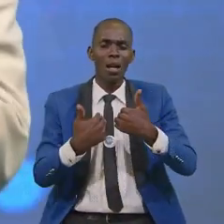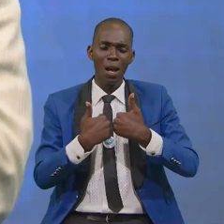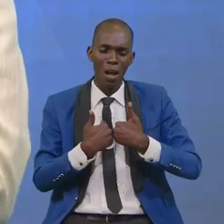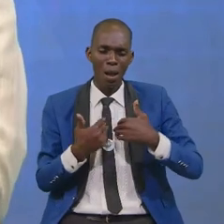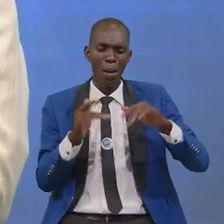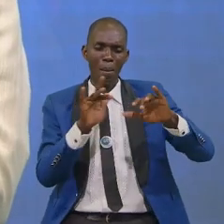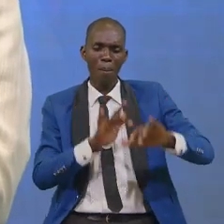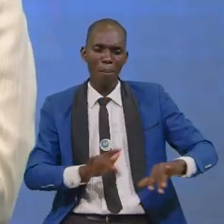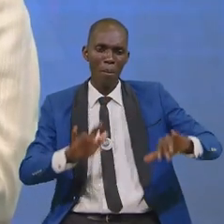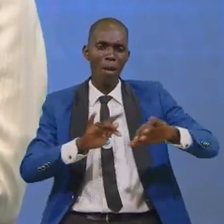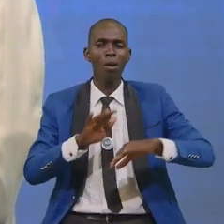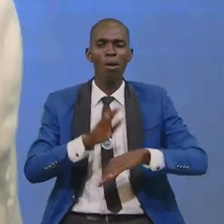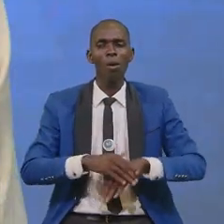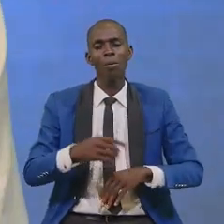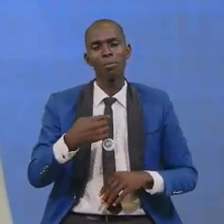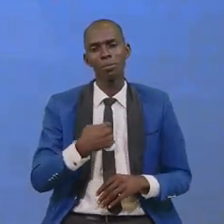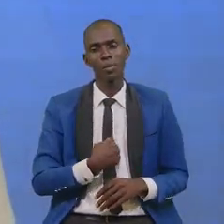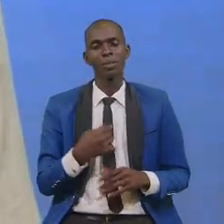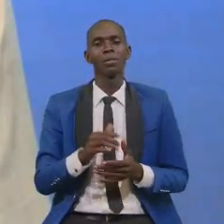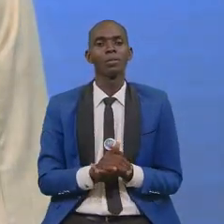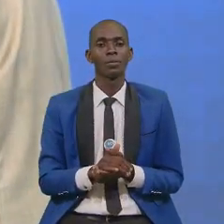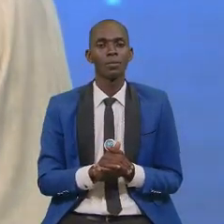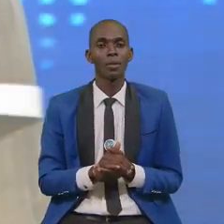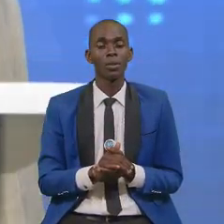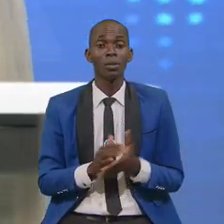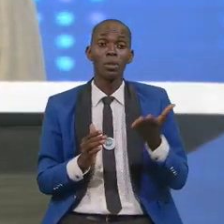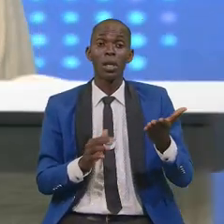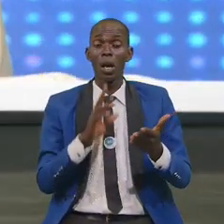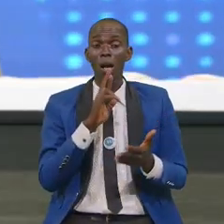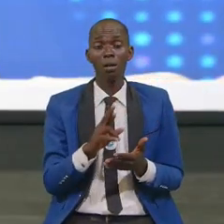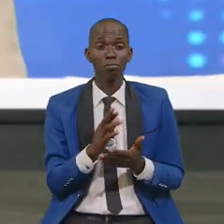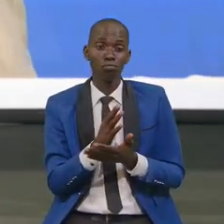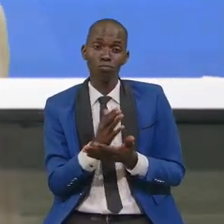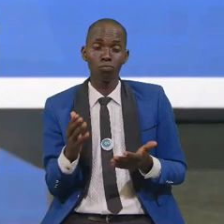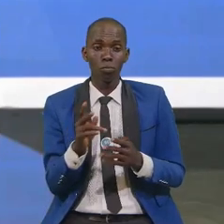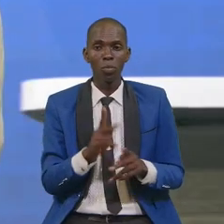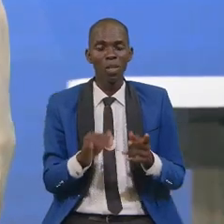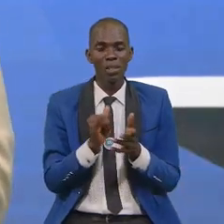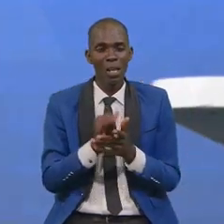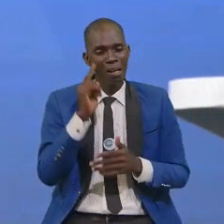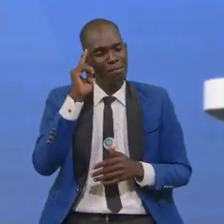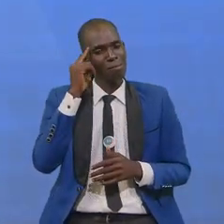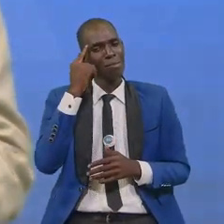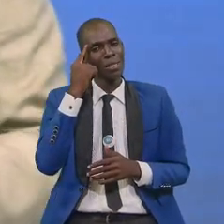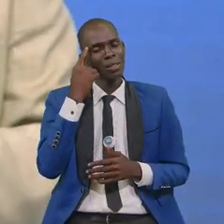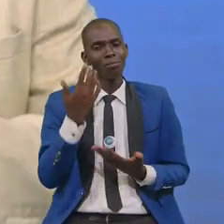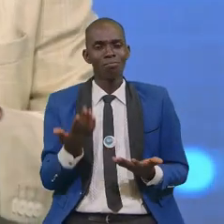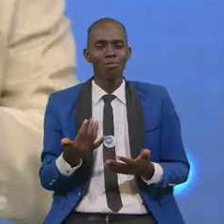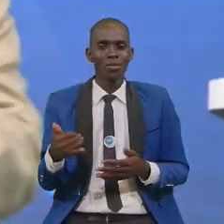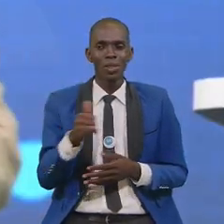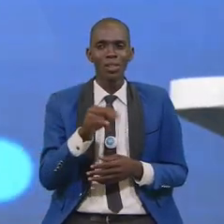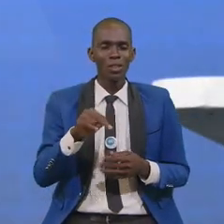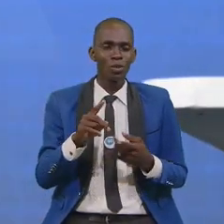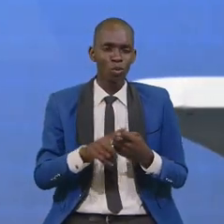mercy on me. There are people that think they should control whether you